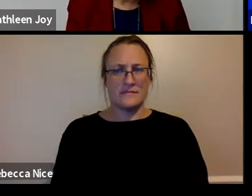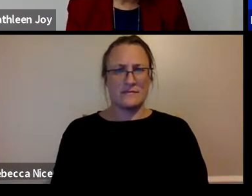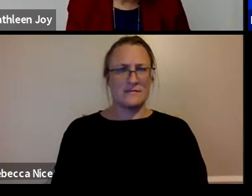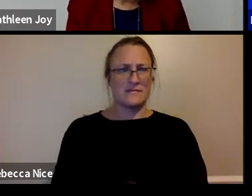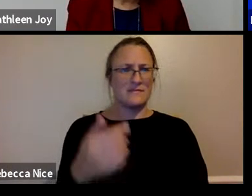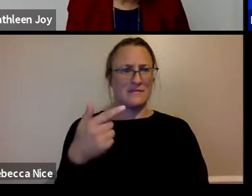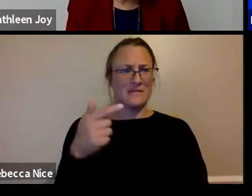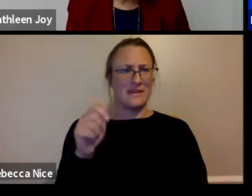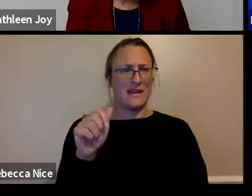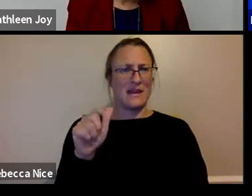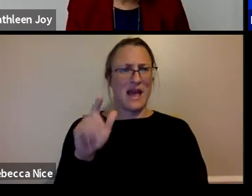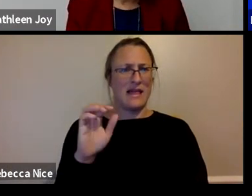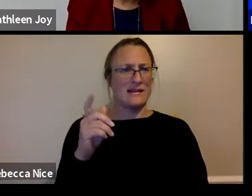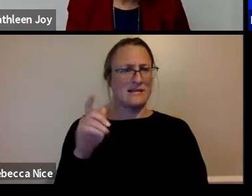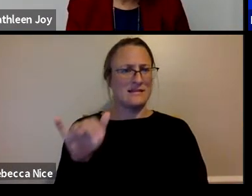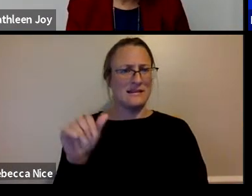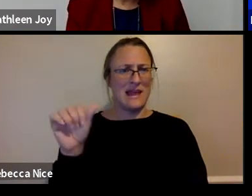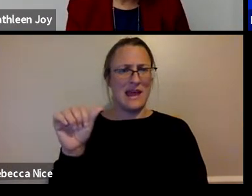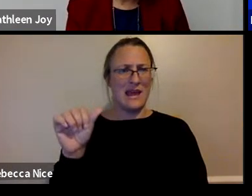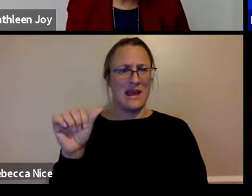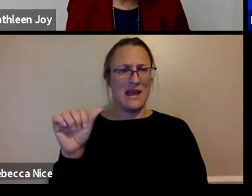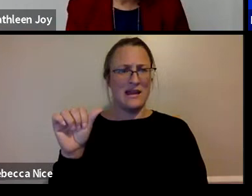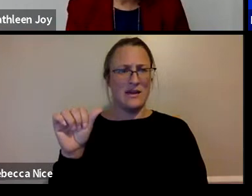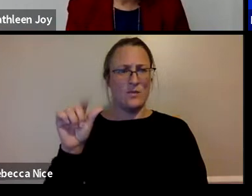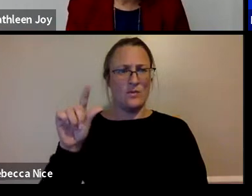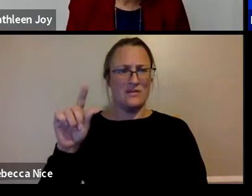or A10E.